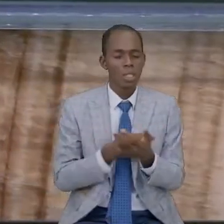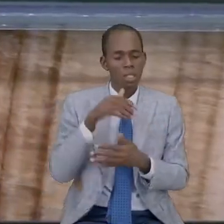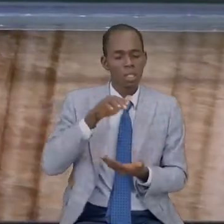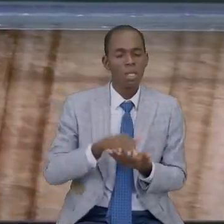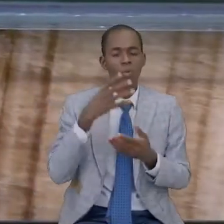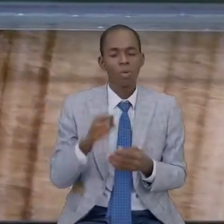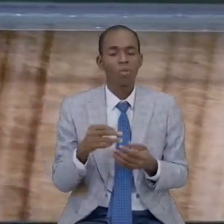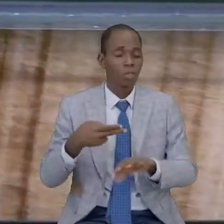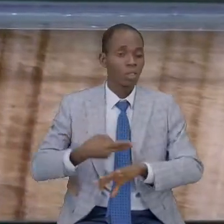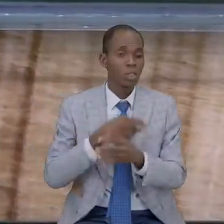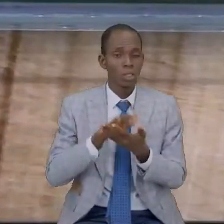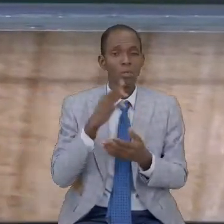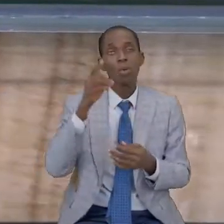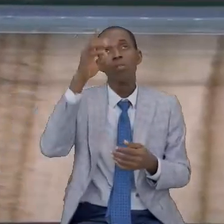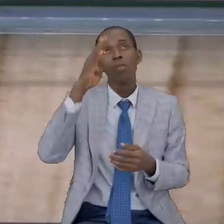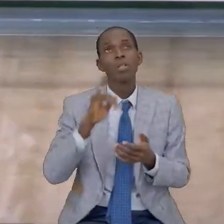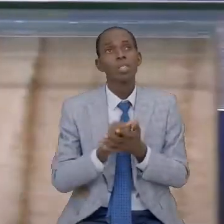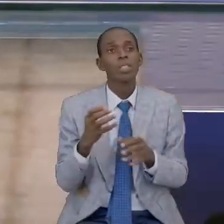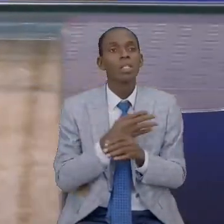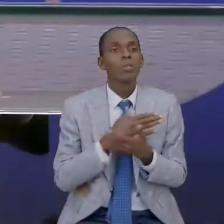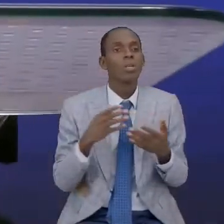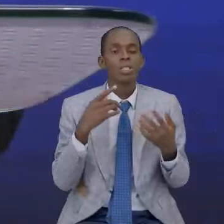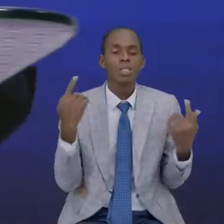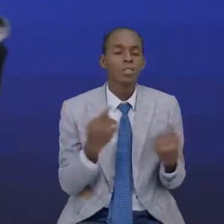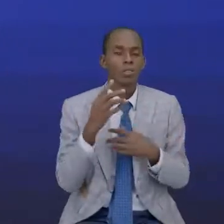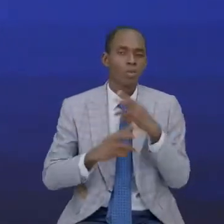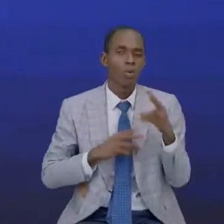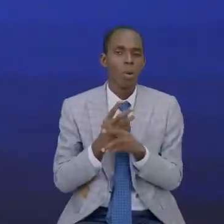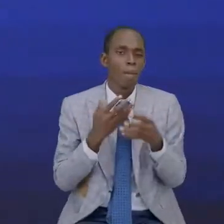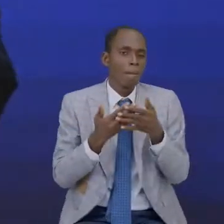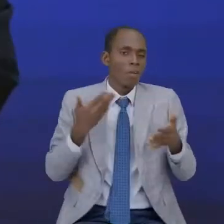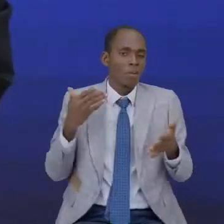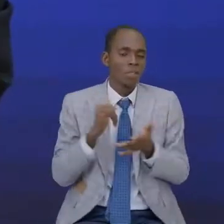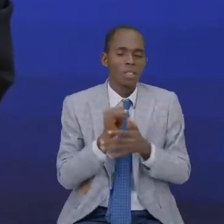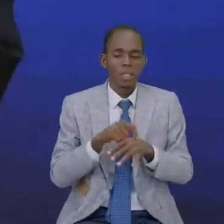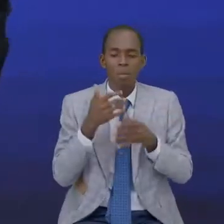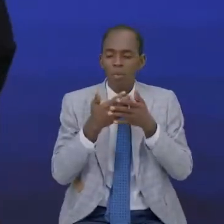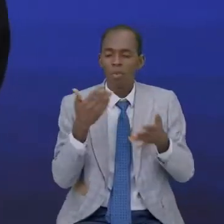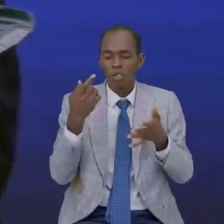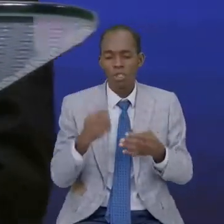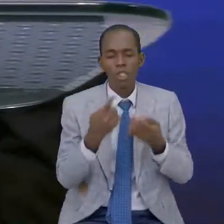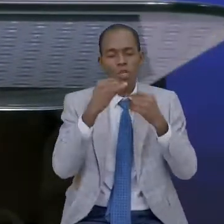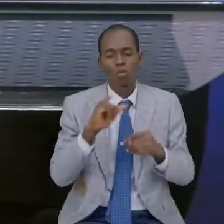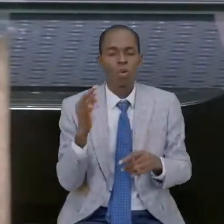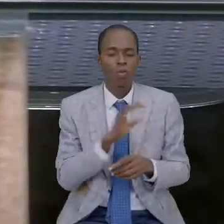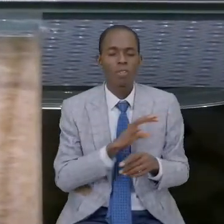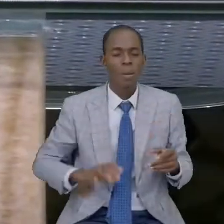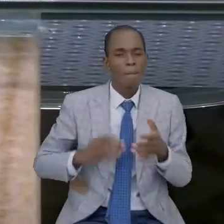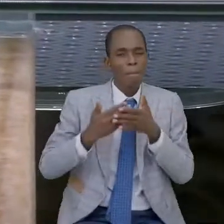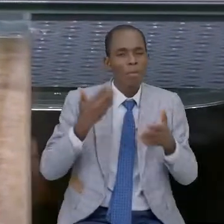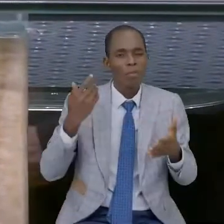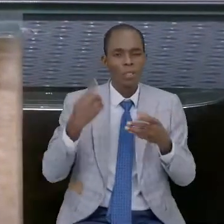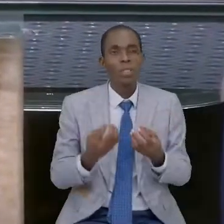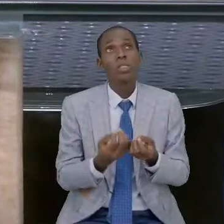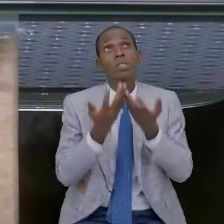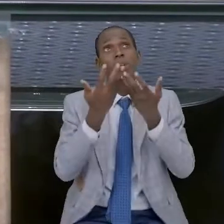taketh away the sin of the world. Before that appointed time, before the coming of Christ, before the sacrifice